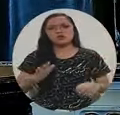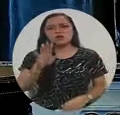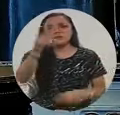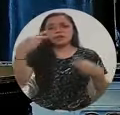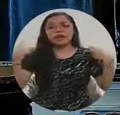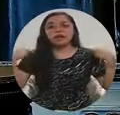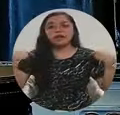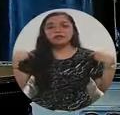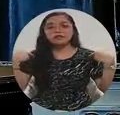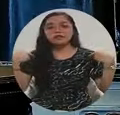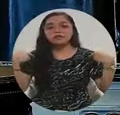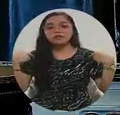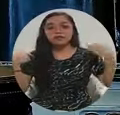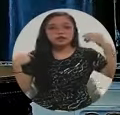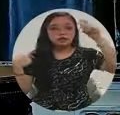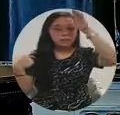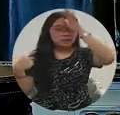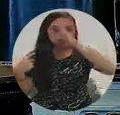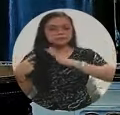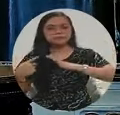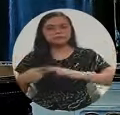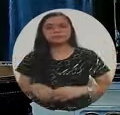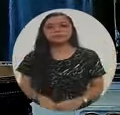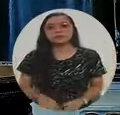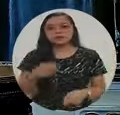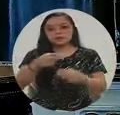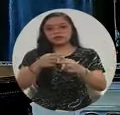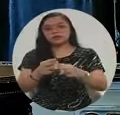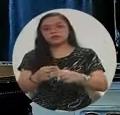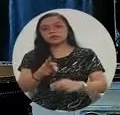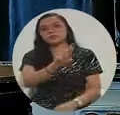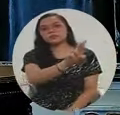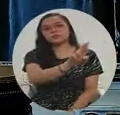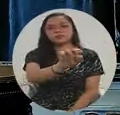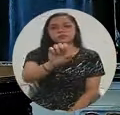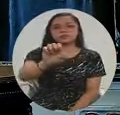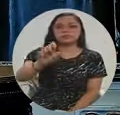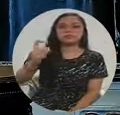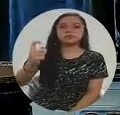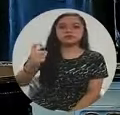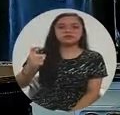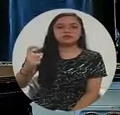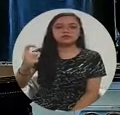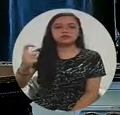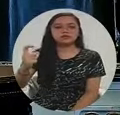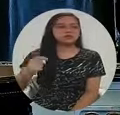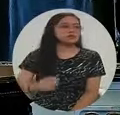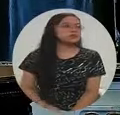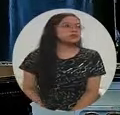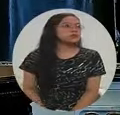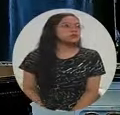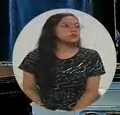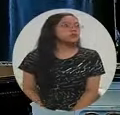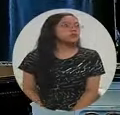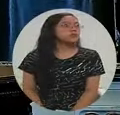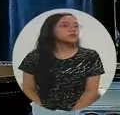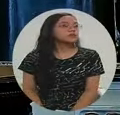You know, Rick's, how many of you have eaten sa Rick's Kandingan? Rick's. Nakaon ka mo no? Kumain na kayo doon?